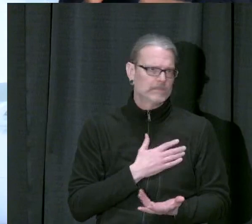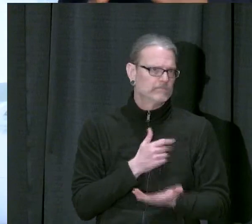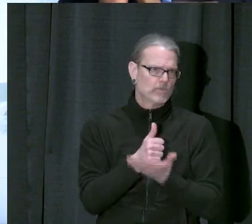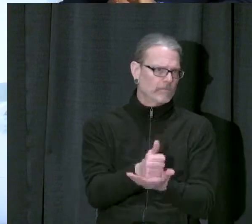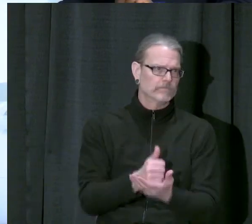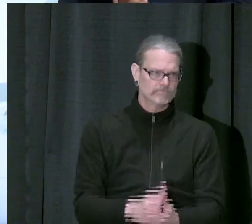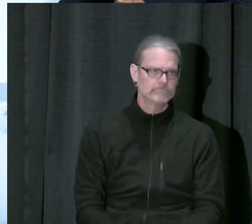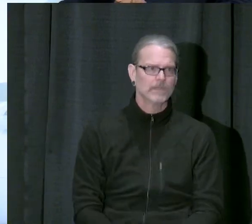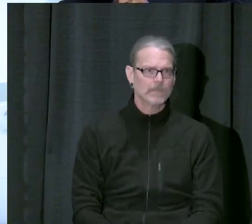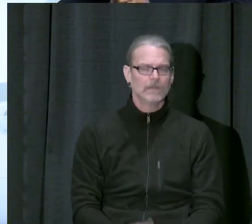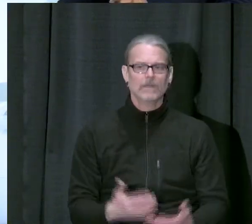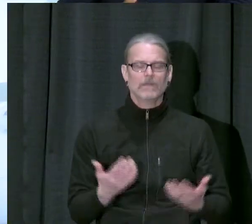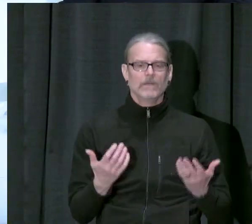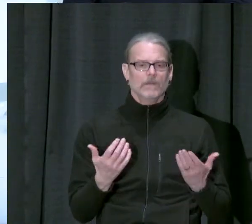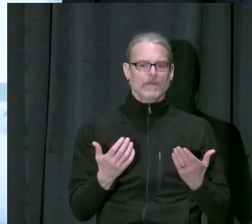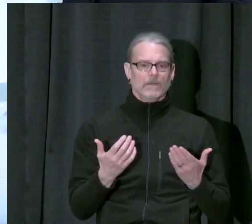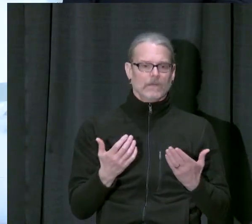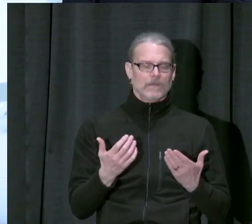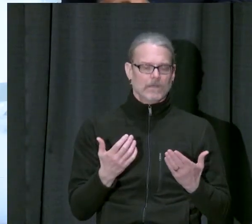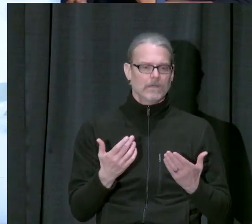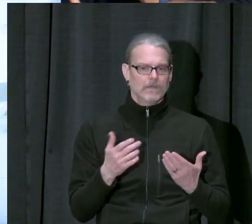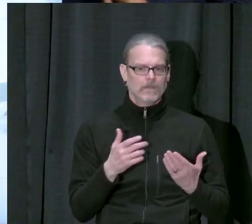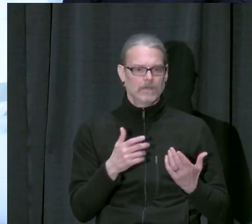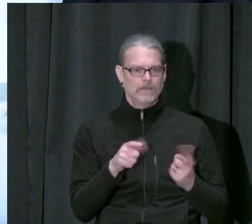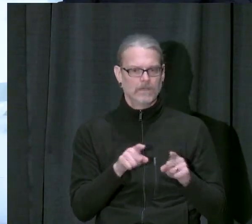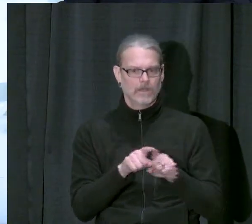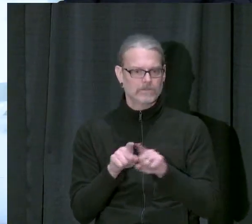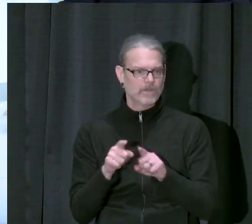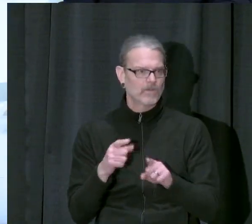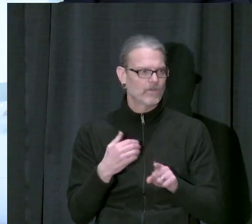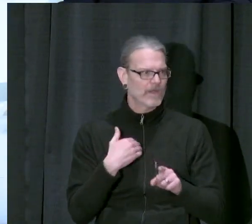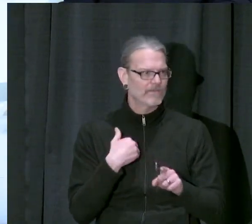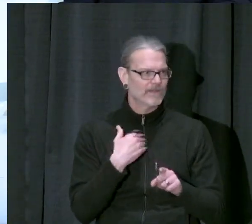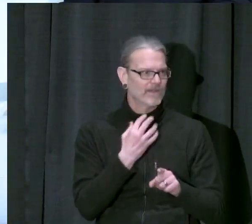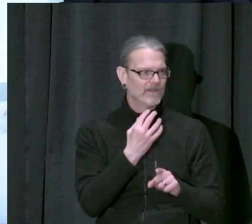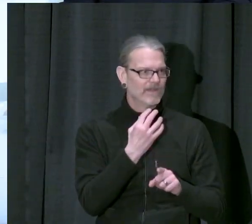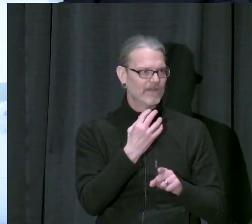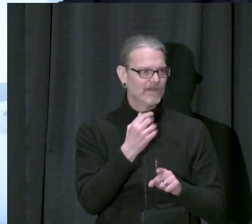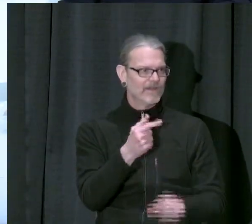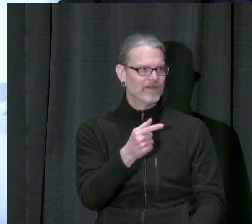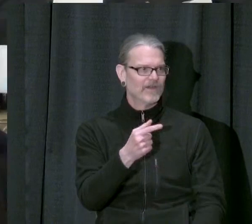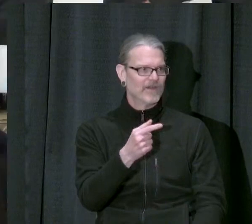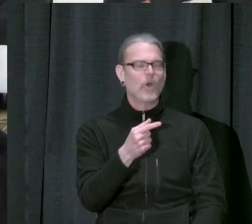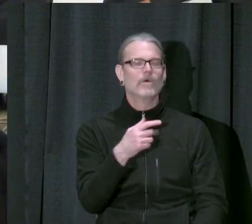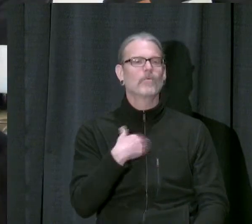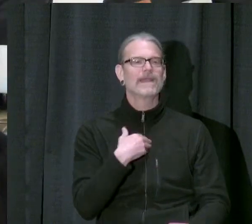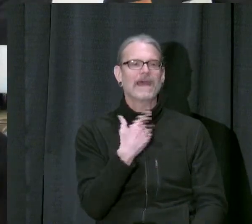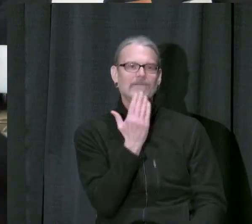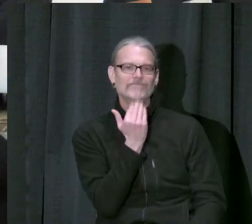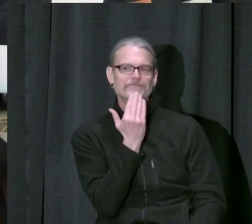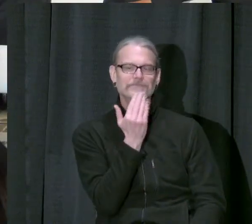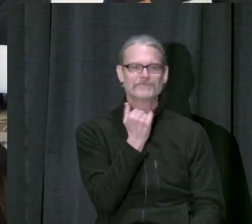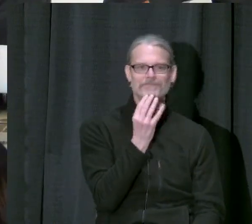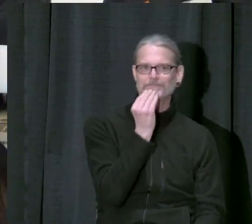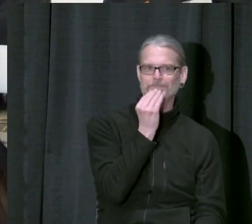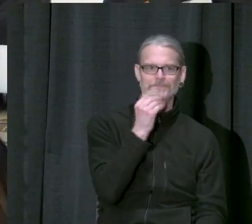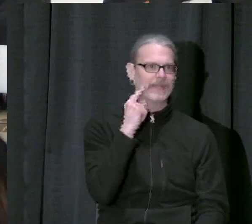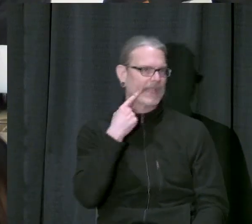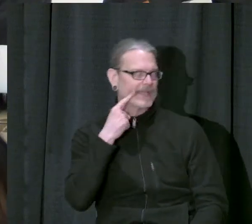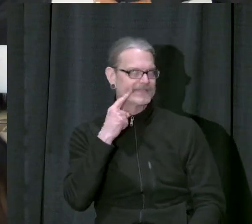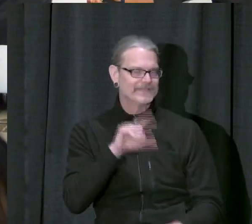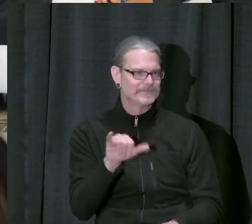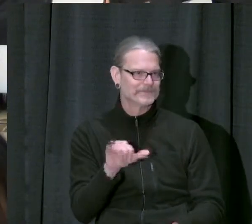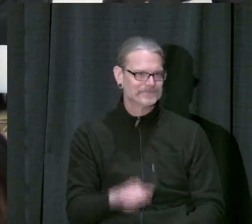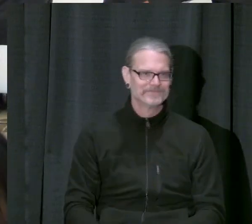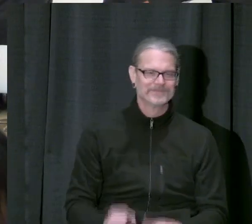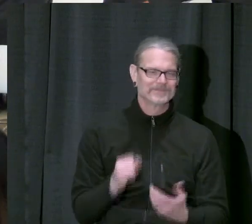have really nice goodies at the booth as well. So that gets everybody every time. Yes, that gets everybody every time. And